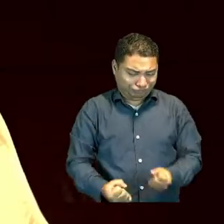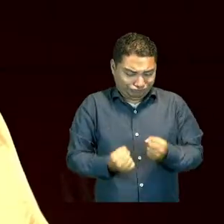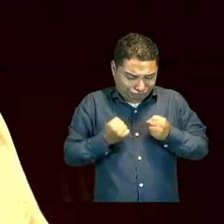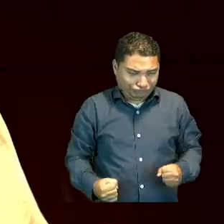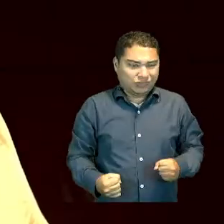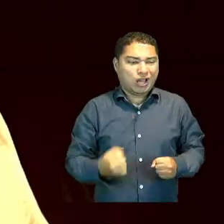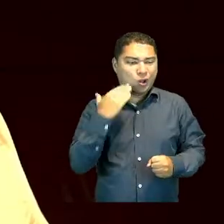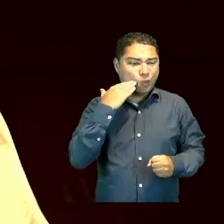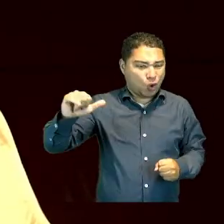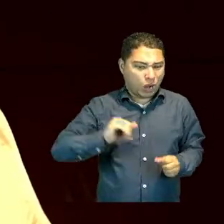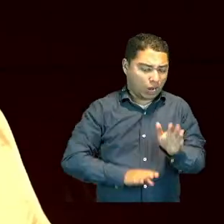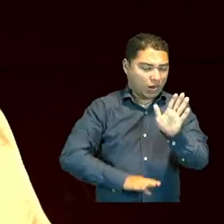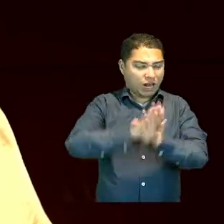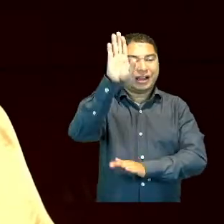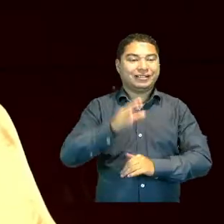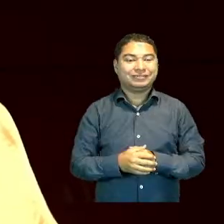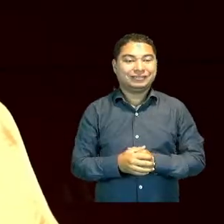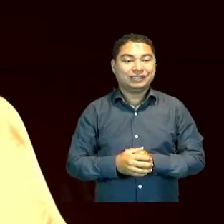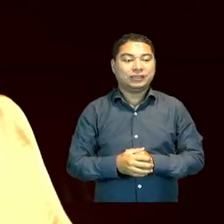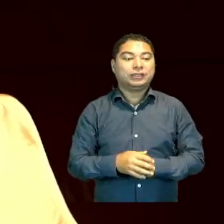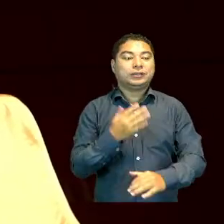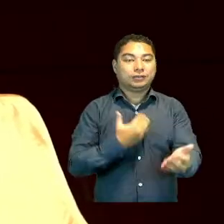women are great politicians.